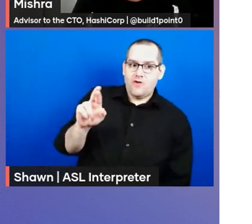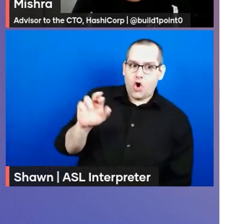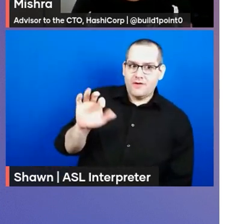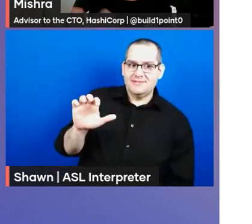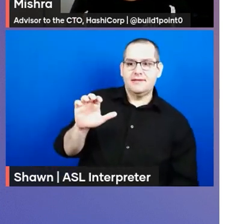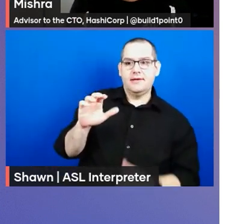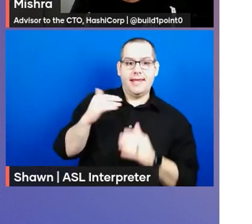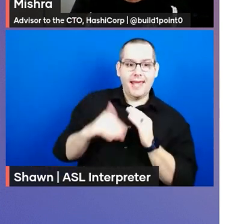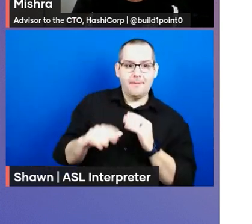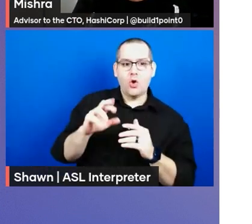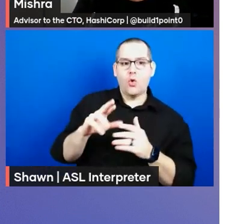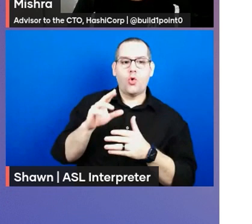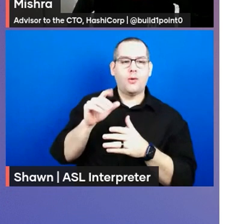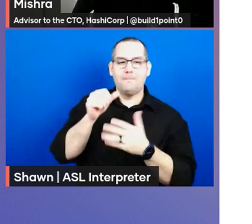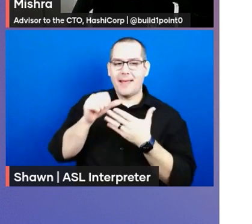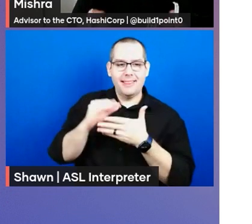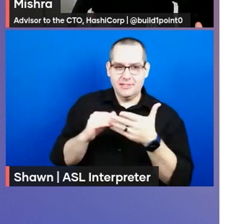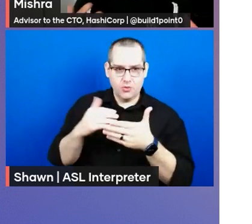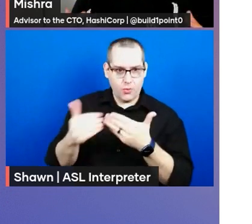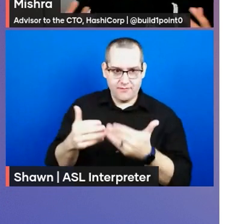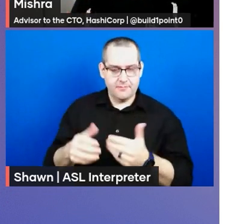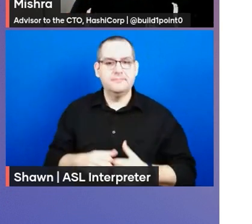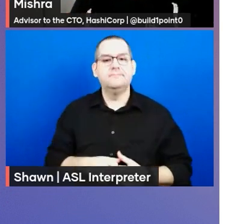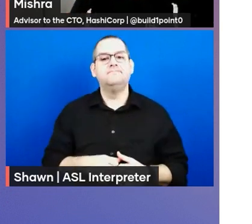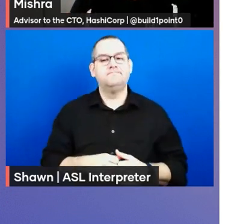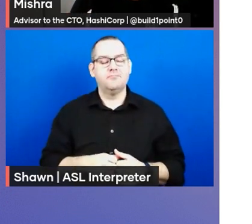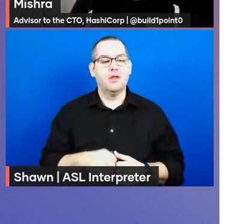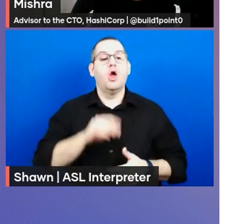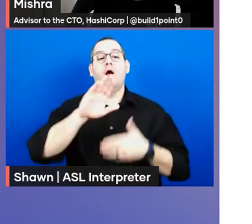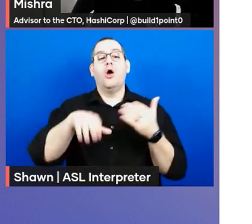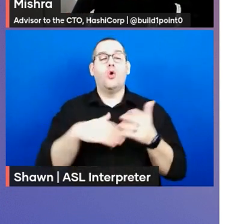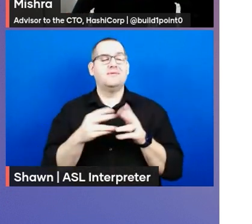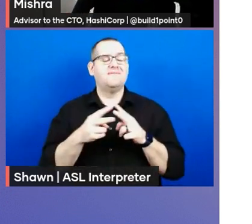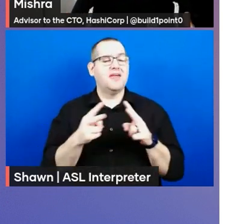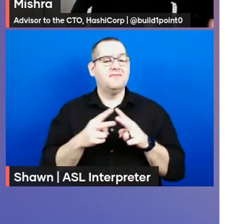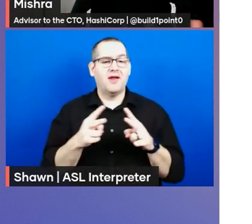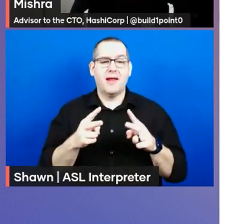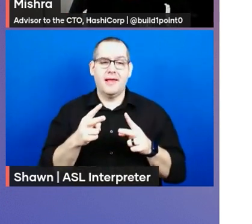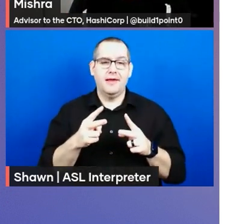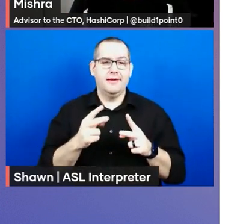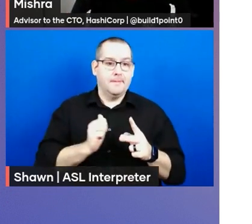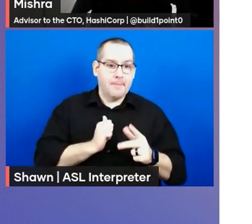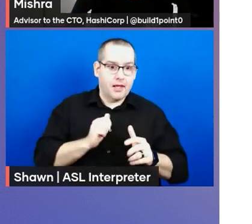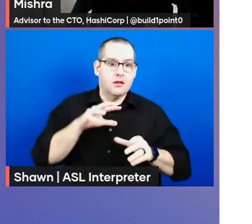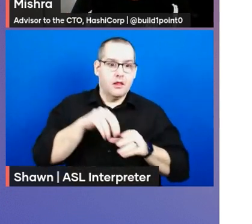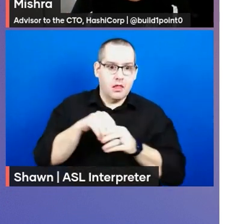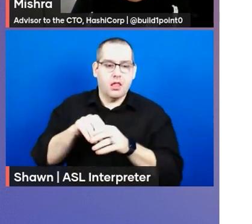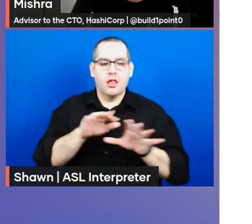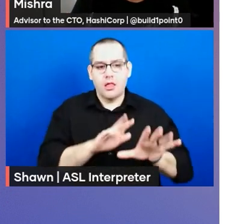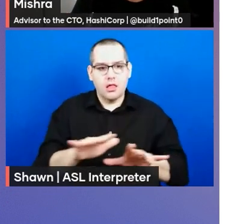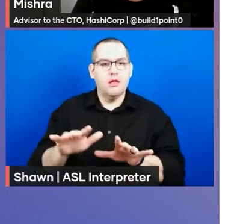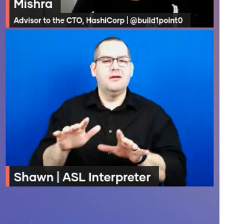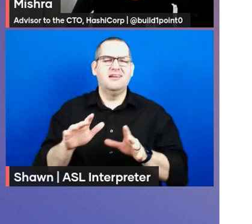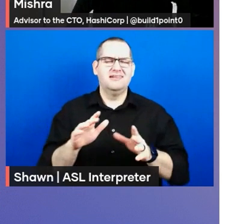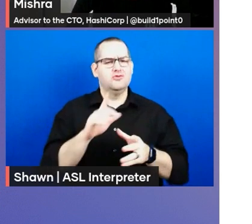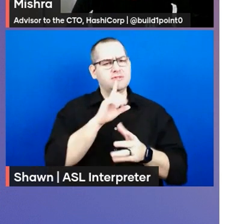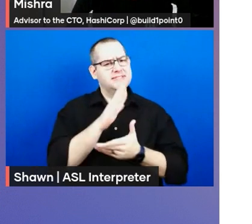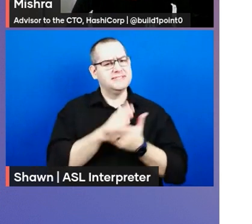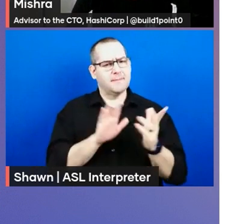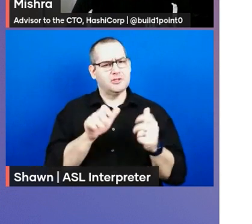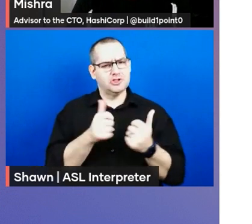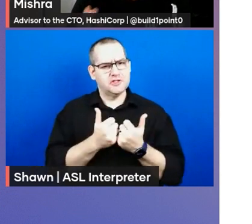read they're part of the mailing list and so on. So all of this stuff was quite manual. And as you can see, there's some challenges to some of